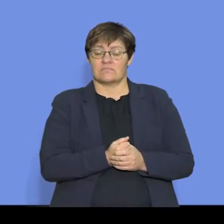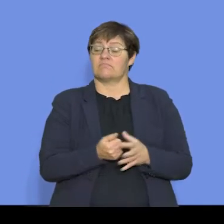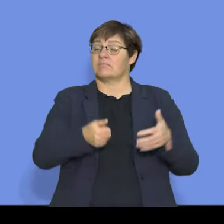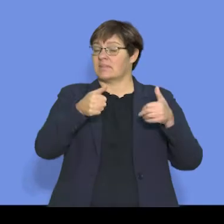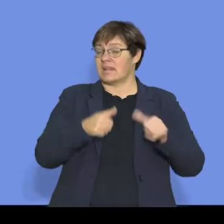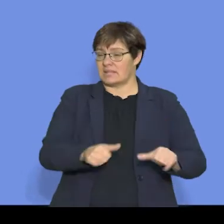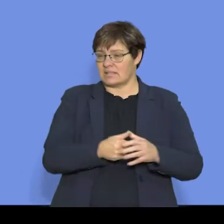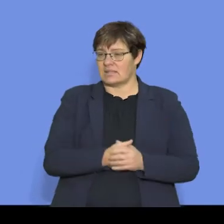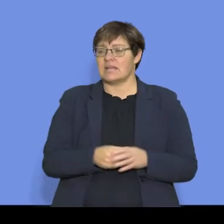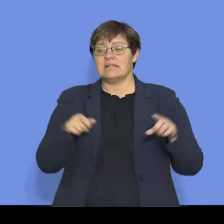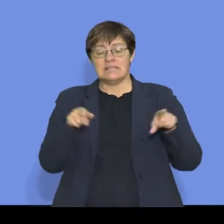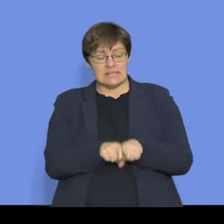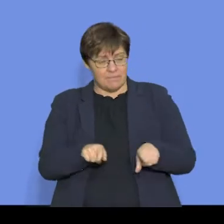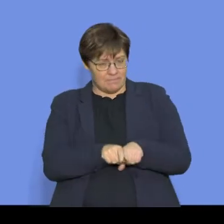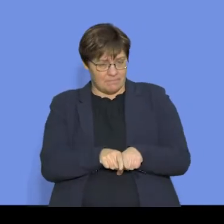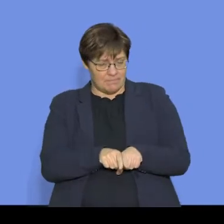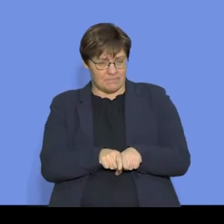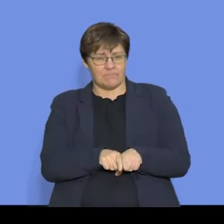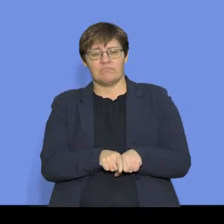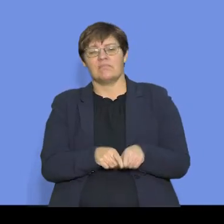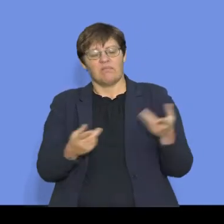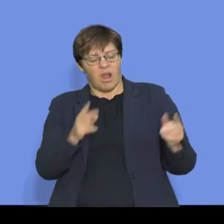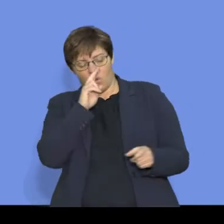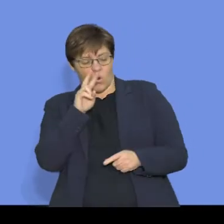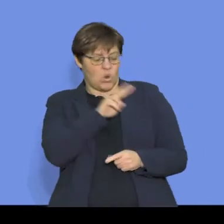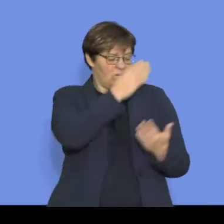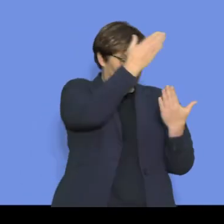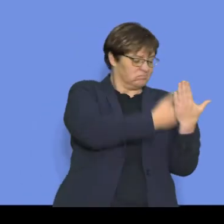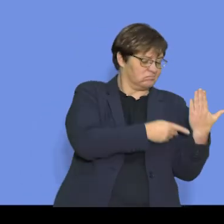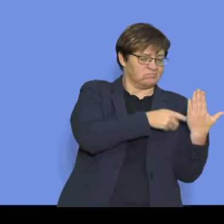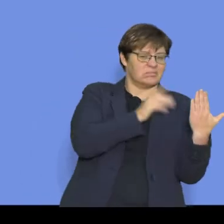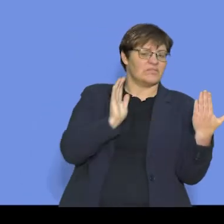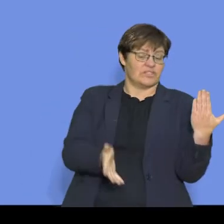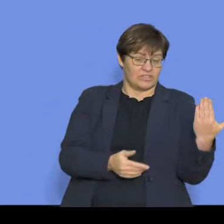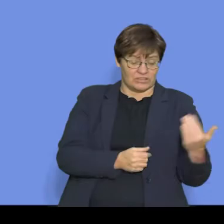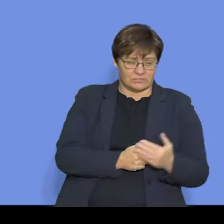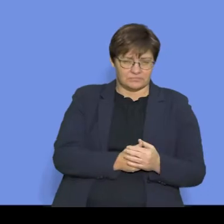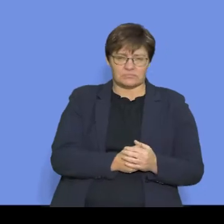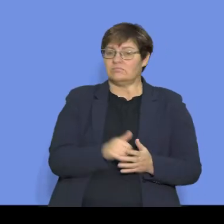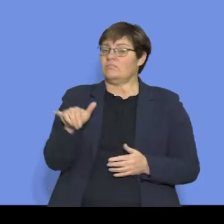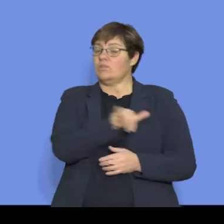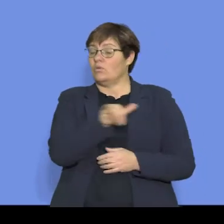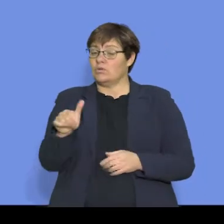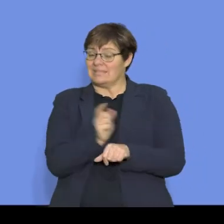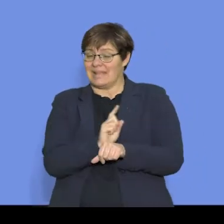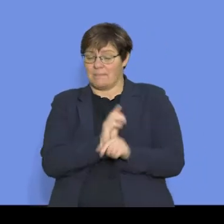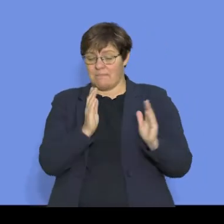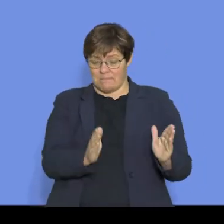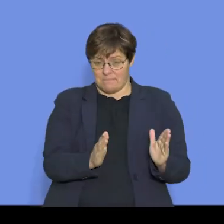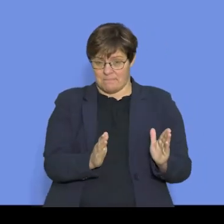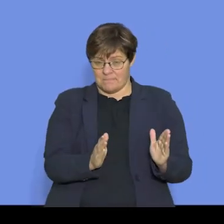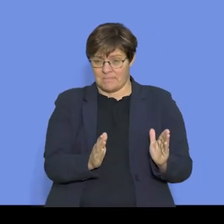Then, next one also can be answered simply looking at the geological timescale. Which era